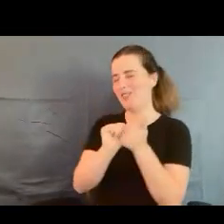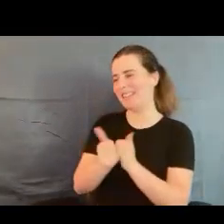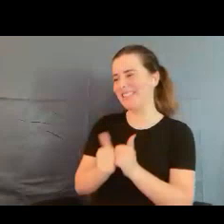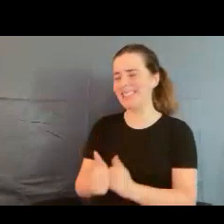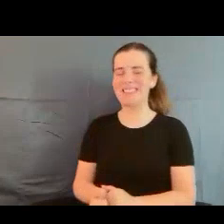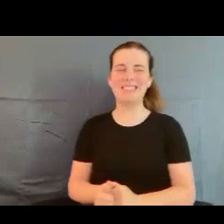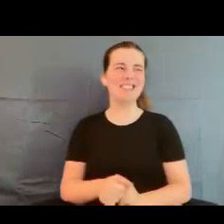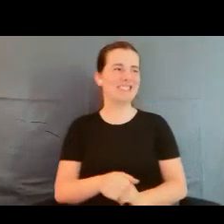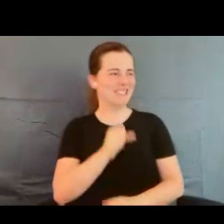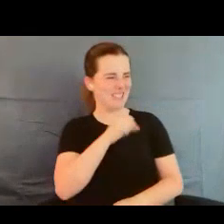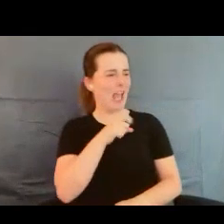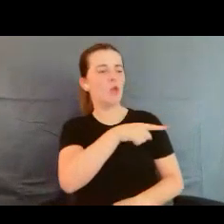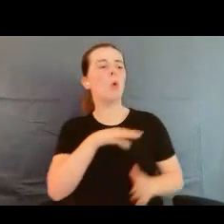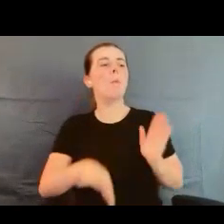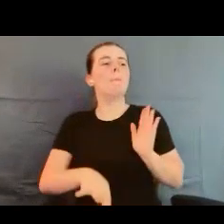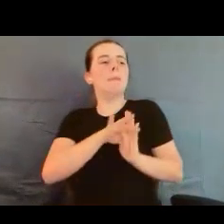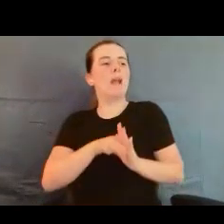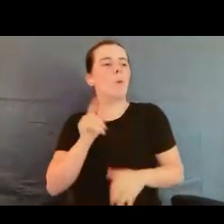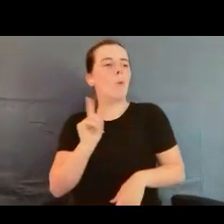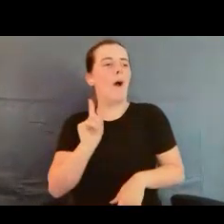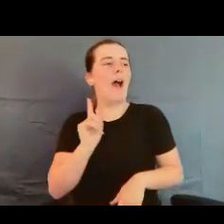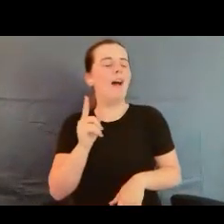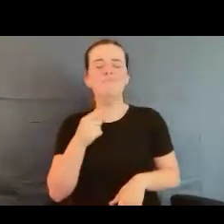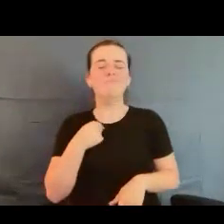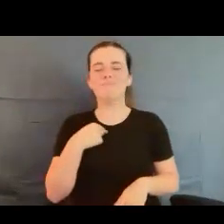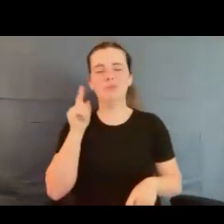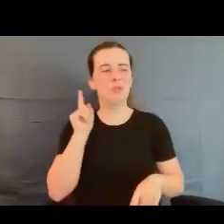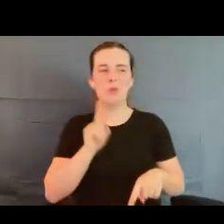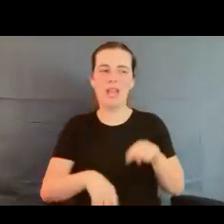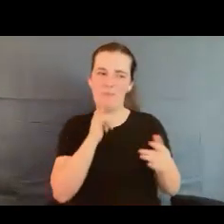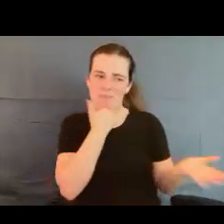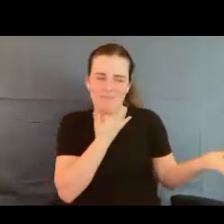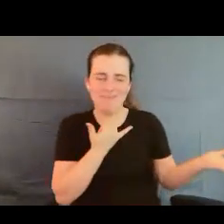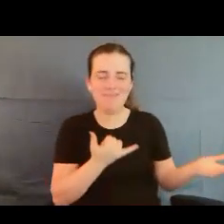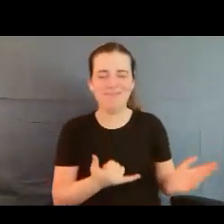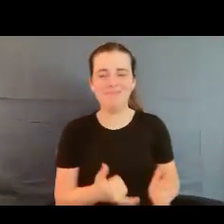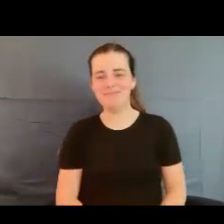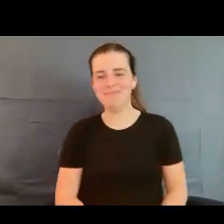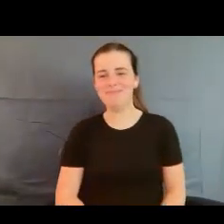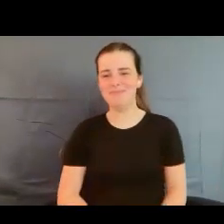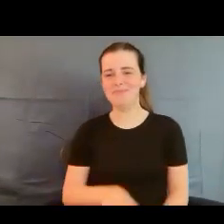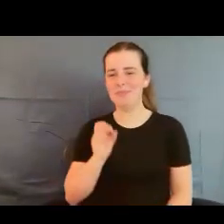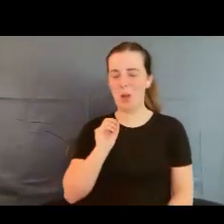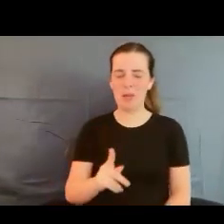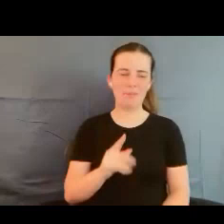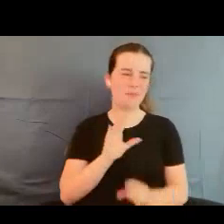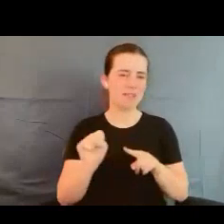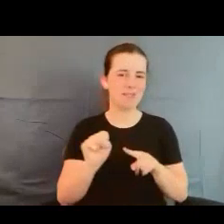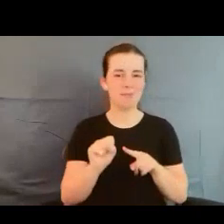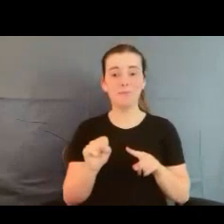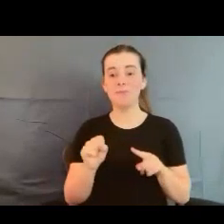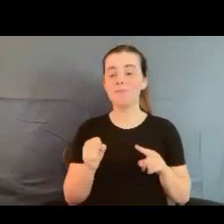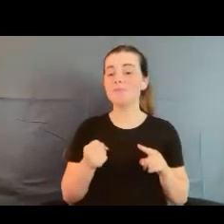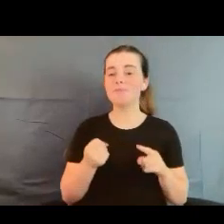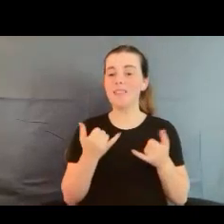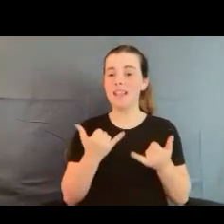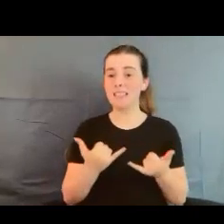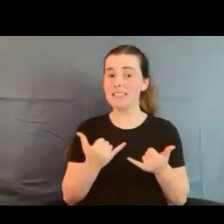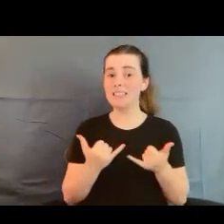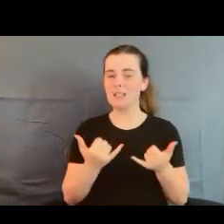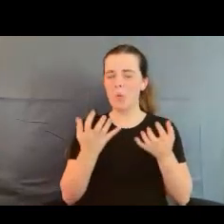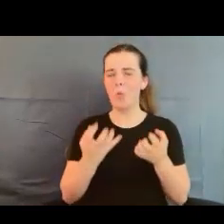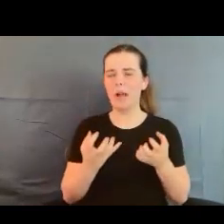Yeah, pick the destination, and then I feel like you can't go wrong. Awesome. Okay, I'm gonna get a little bit into some